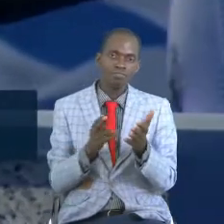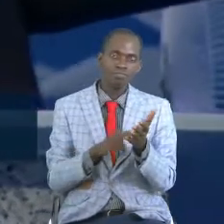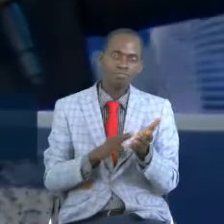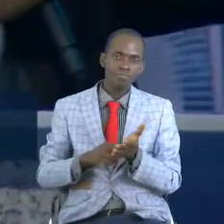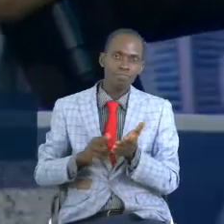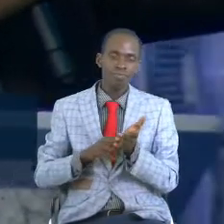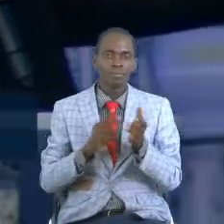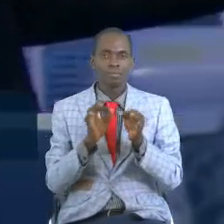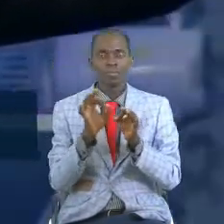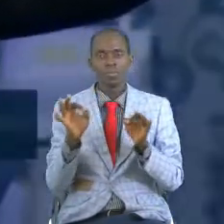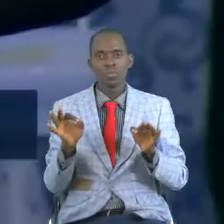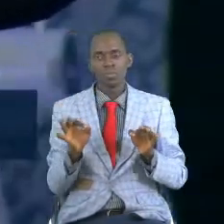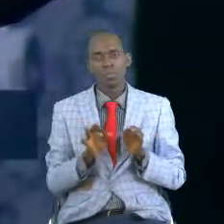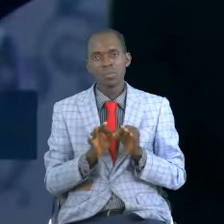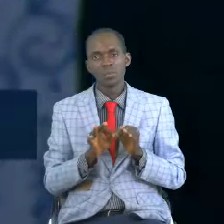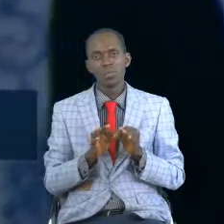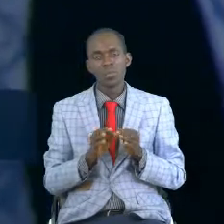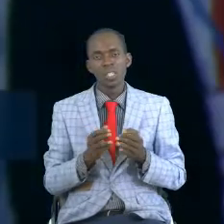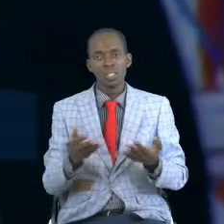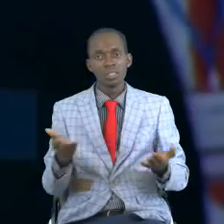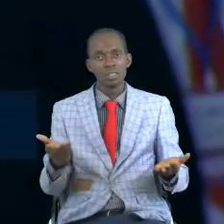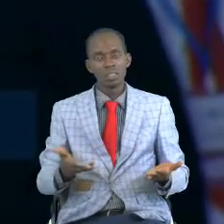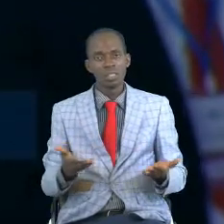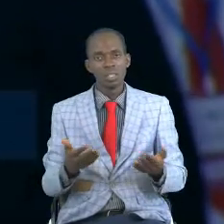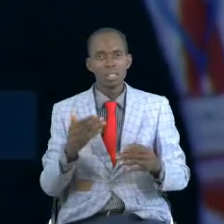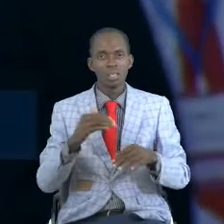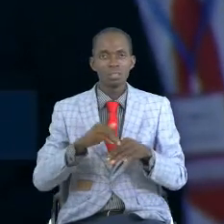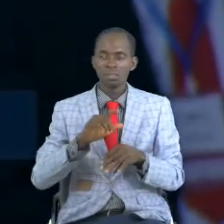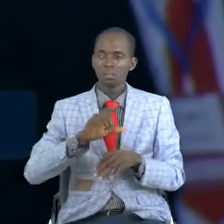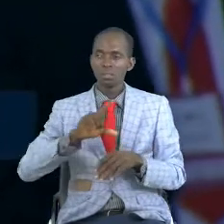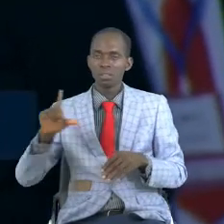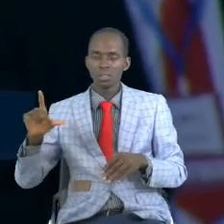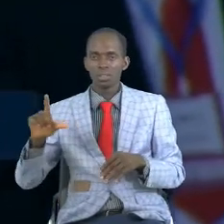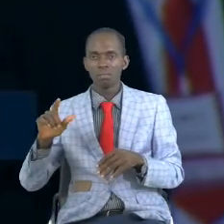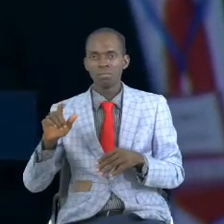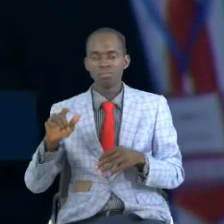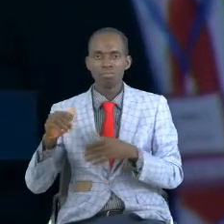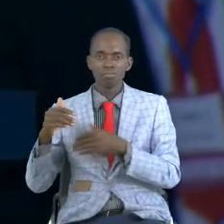there. Are you through there? Are you through there?